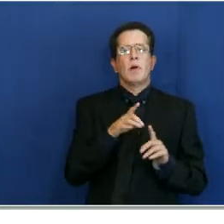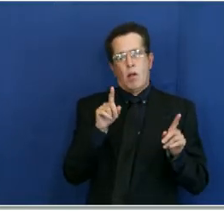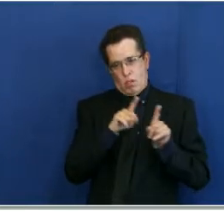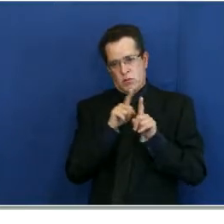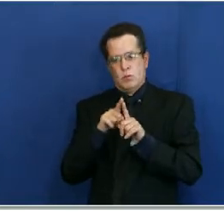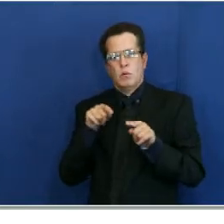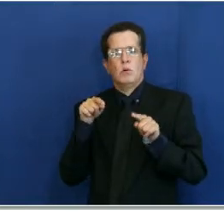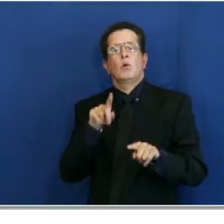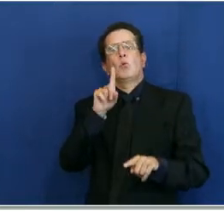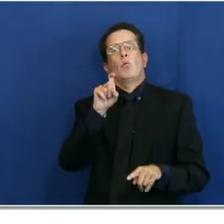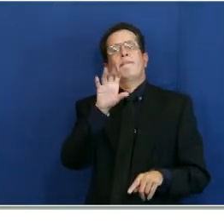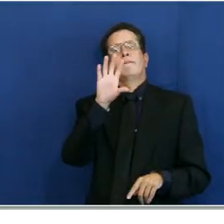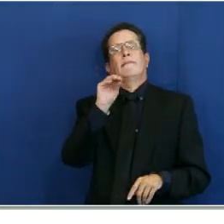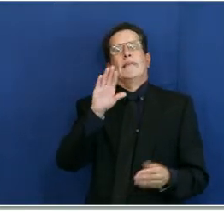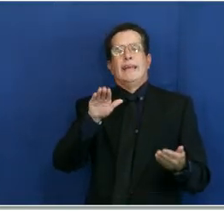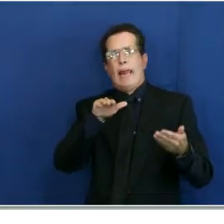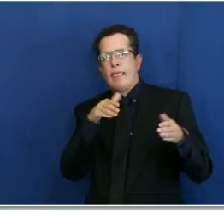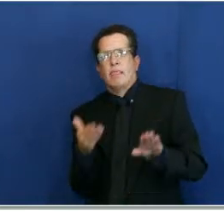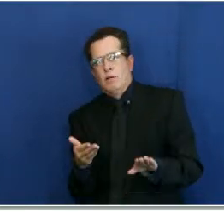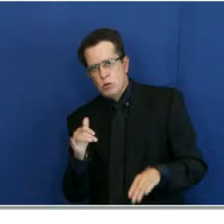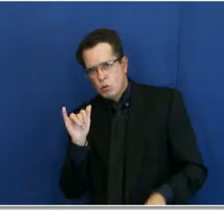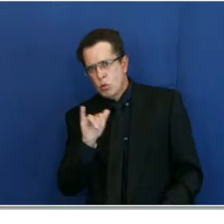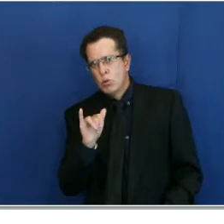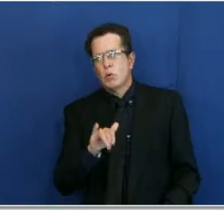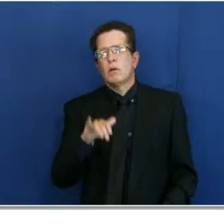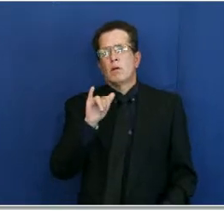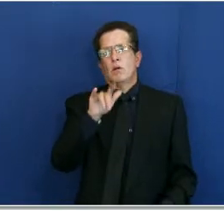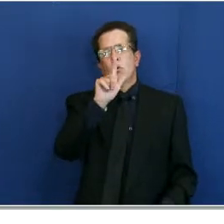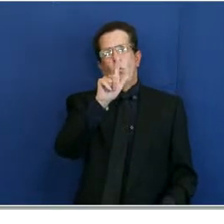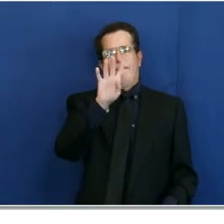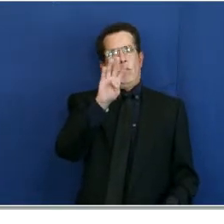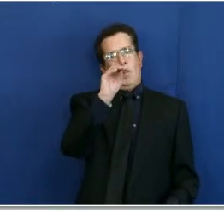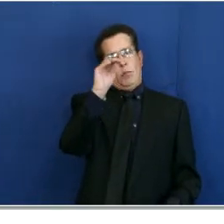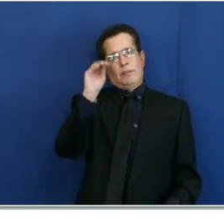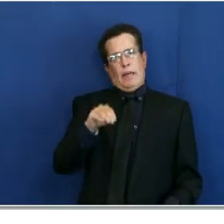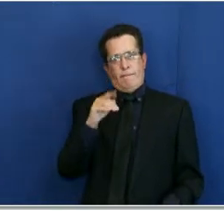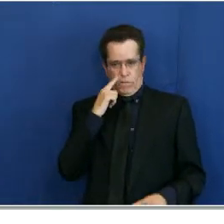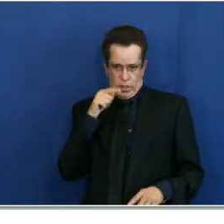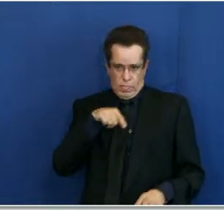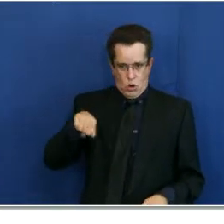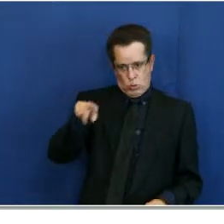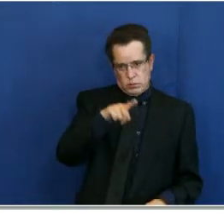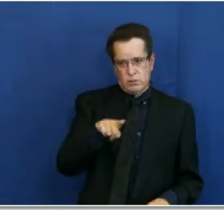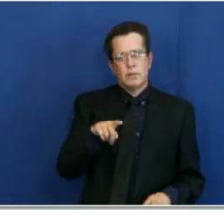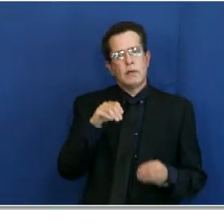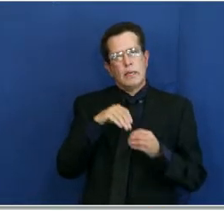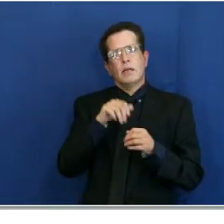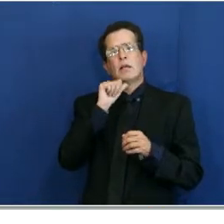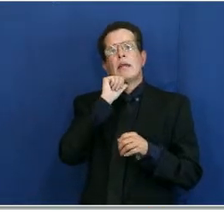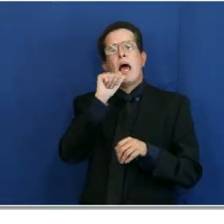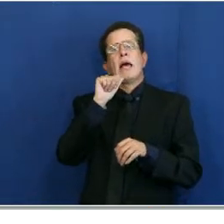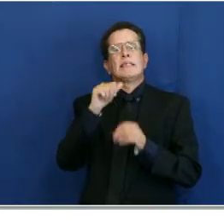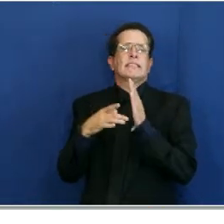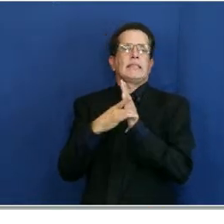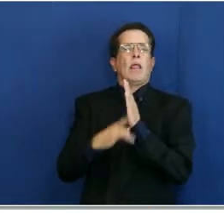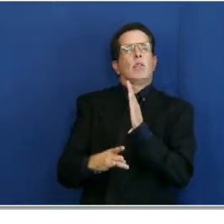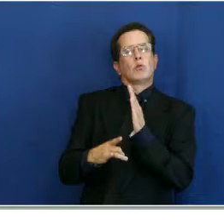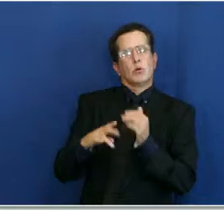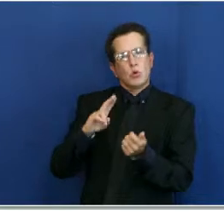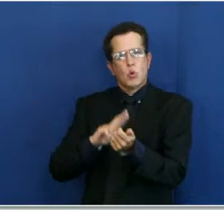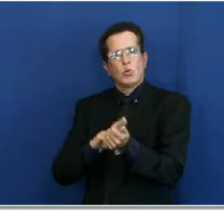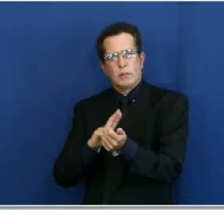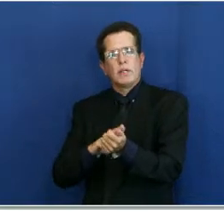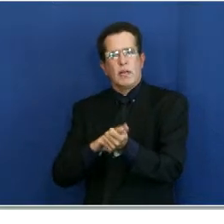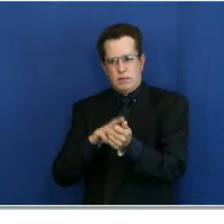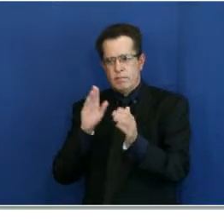deaths. 29, or 24%, of the 120 active outbreaks are in non-skilled nursing facilities or